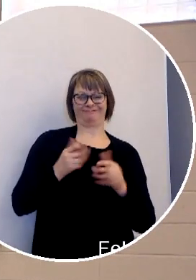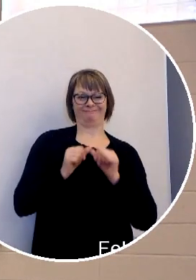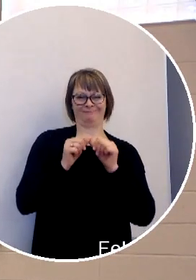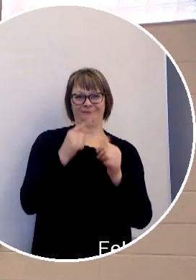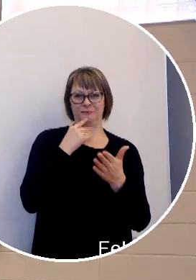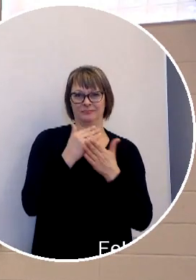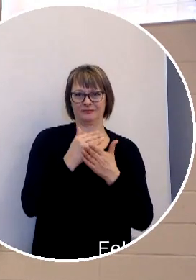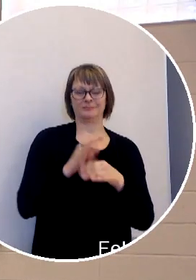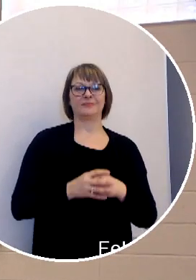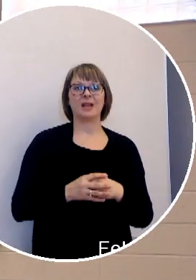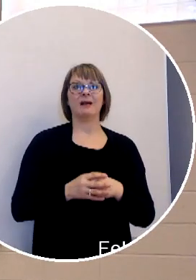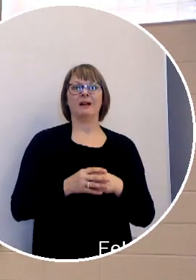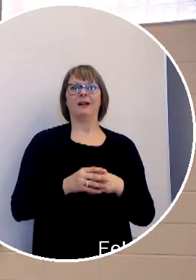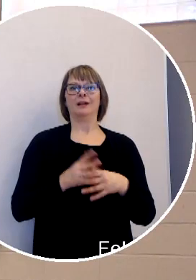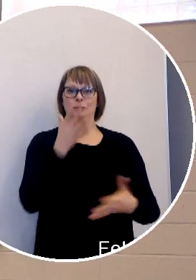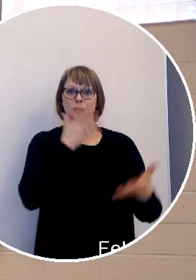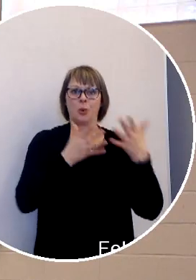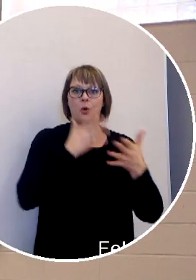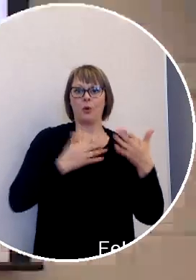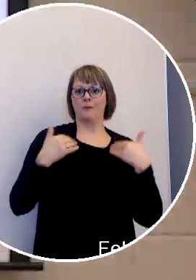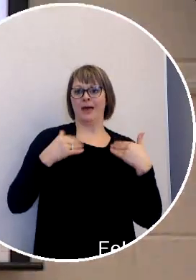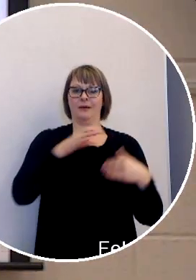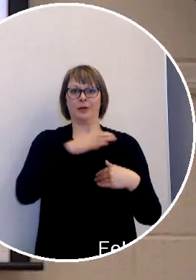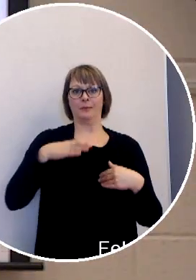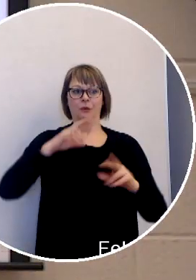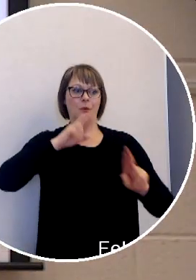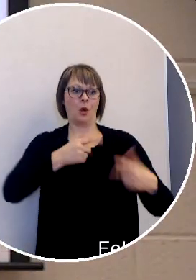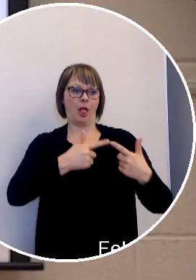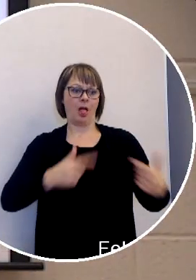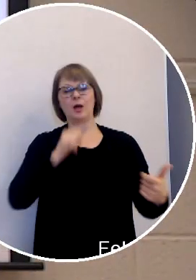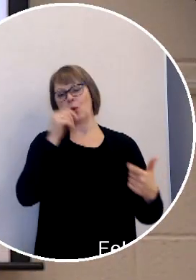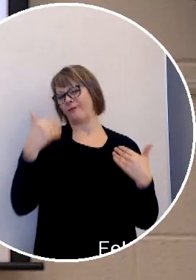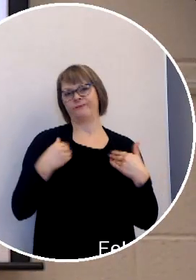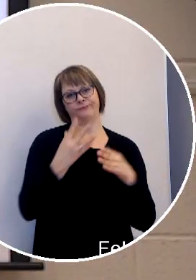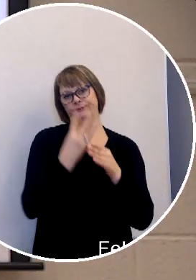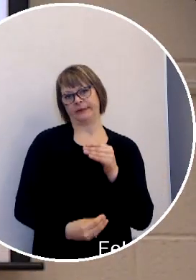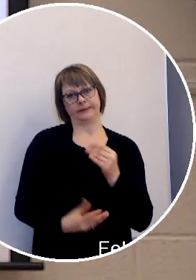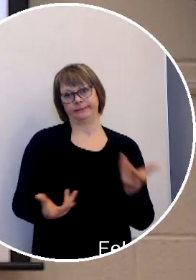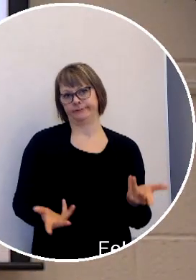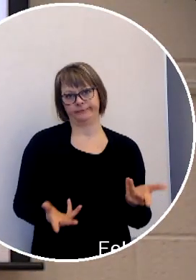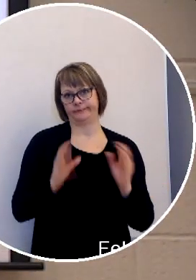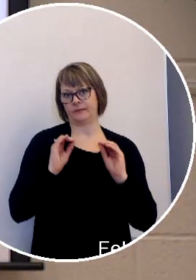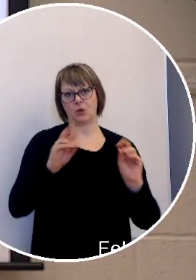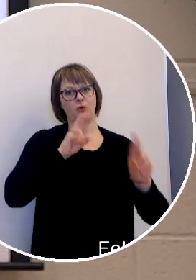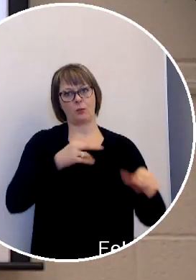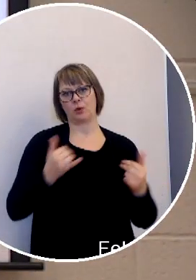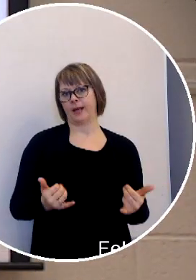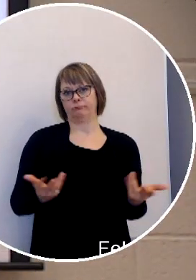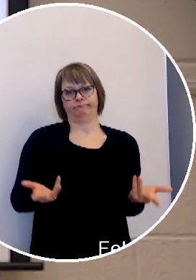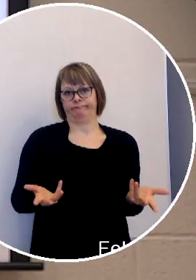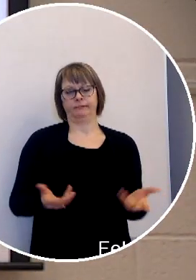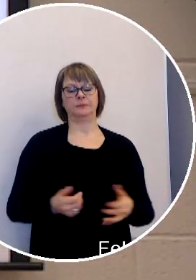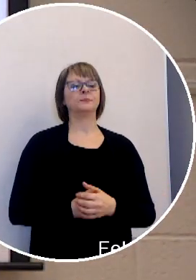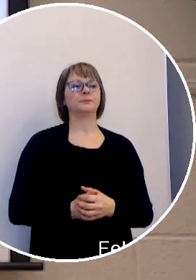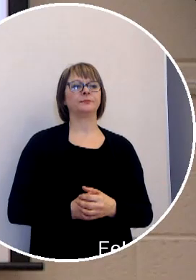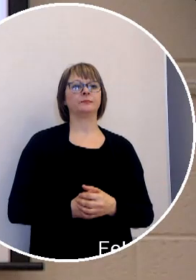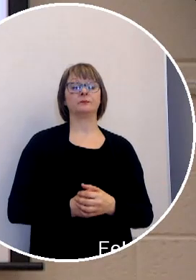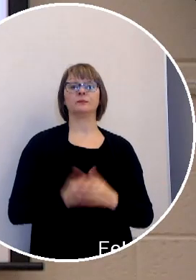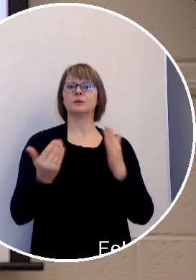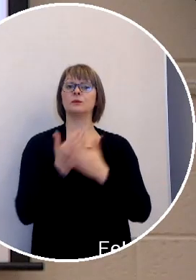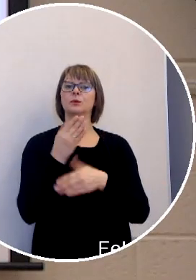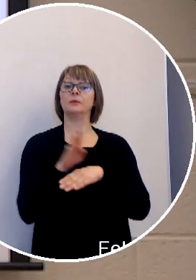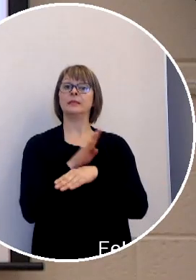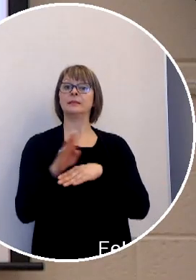committee reports, there were no, because of the storm and stuff, we didn't have committee meetings in between this and our last meeting, so there are no reports to be had on that. Under